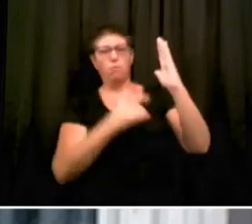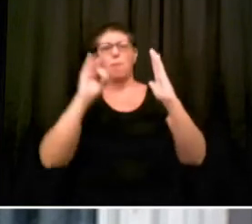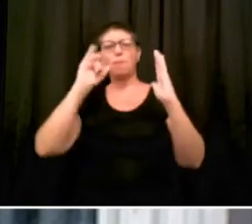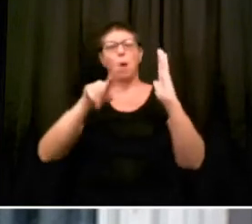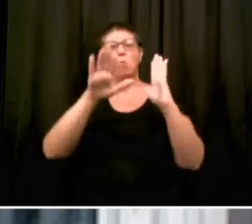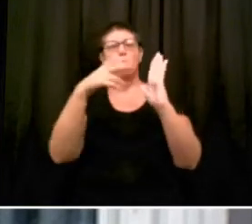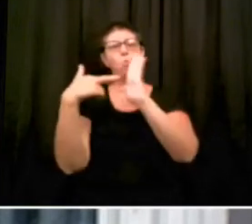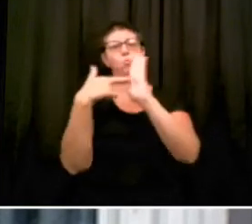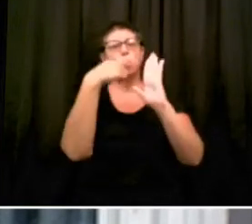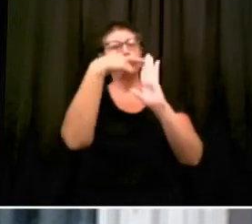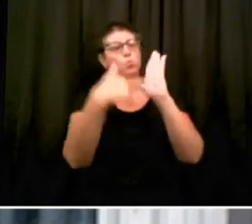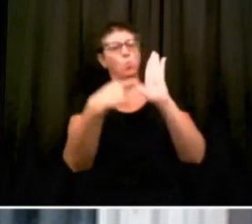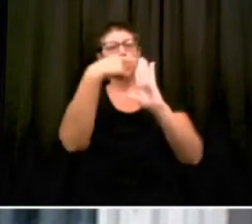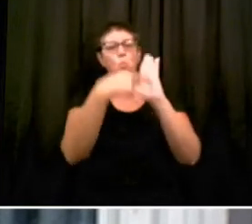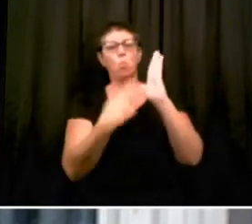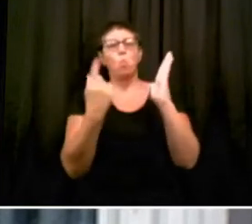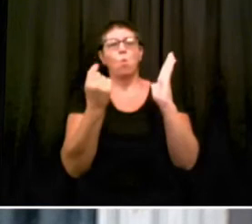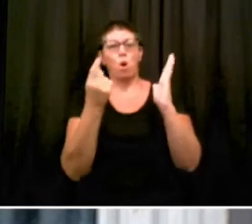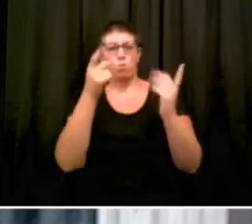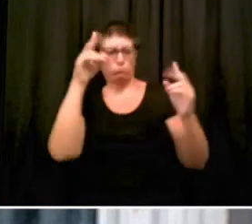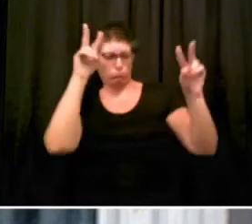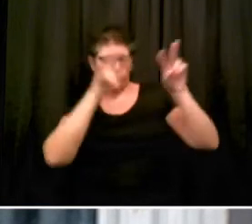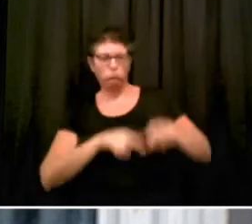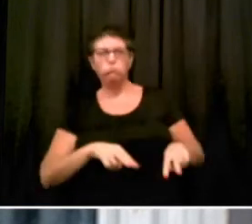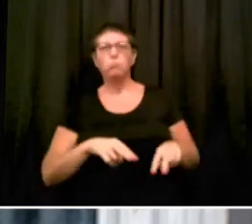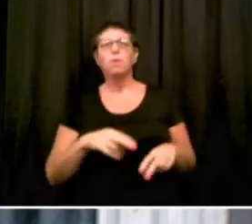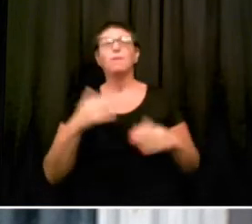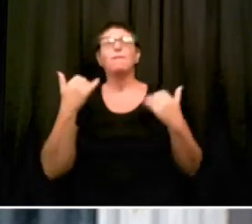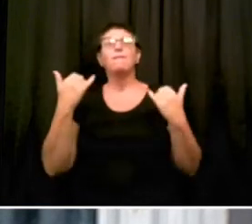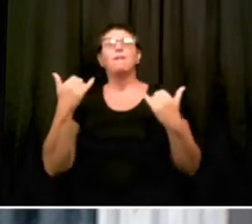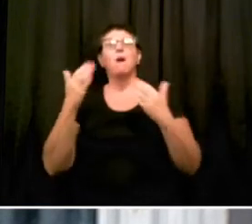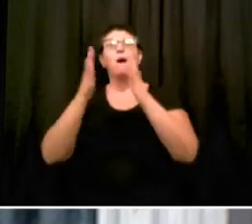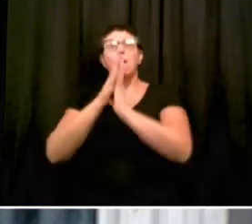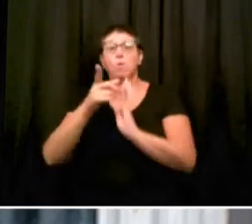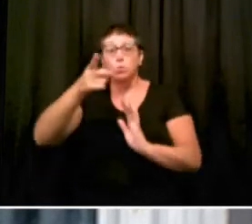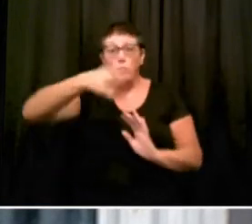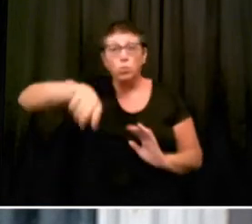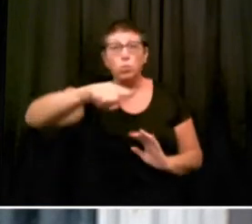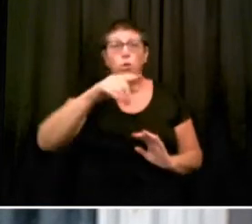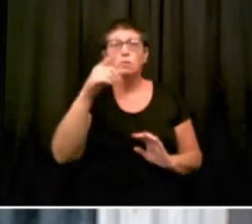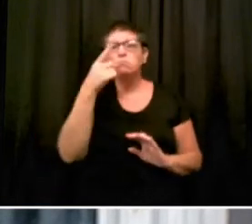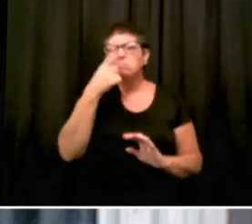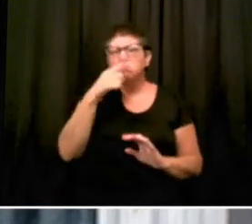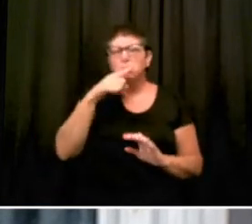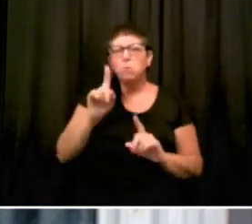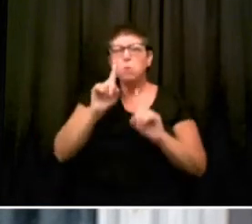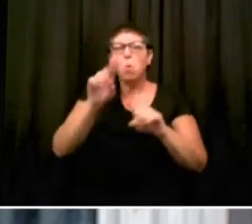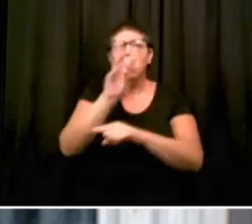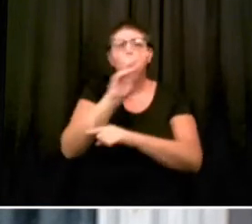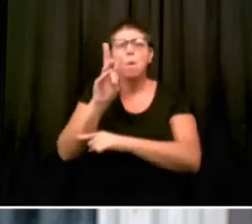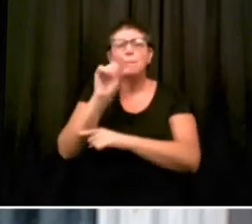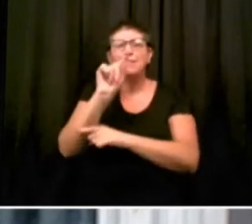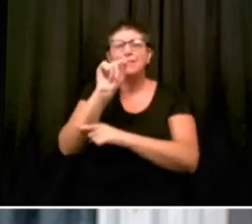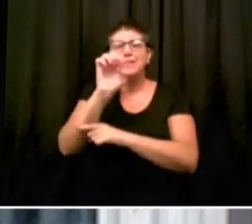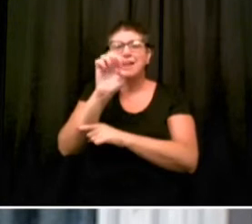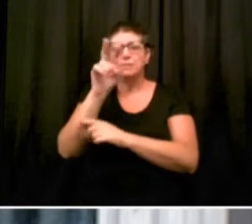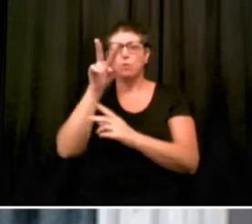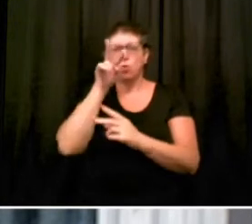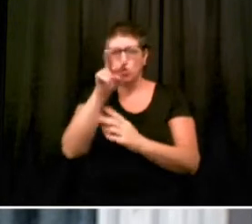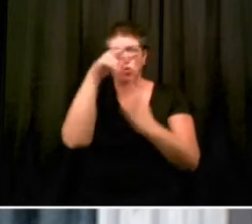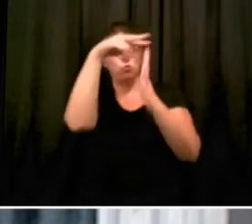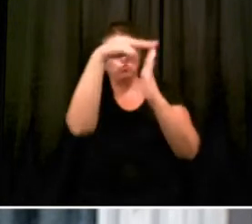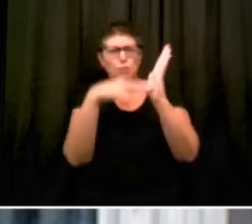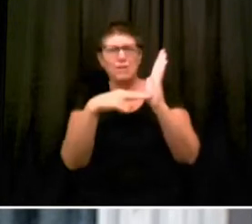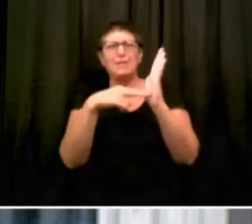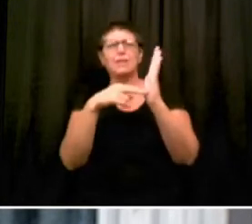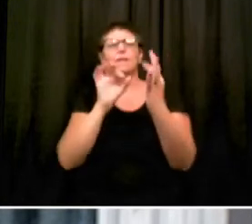intuitive, but it hasn't always been done. But it's something we truly believe in terms of knowing who you work for, and we work for the public, and